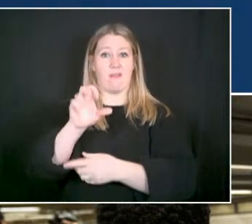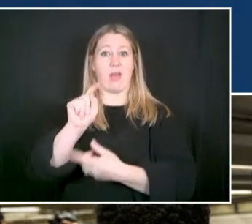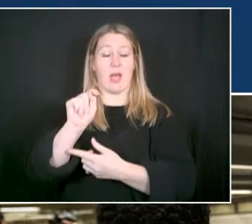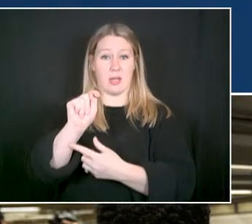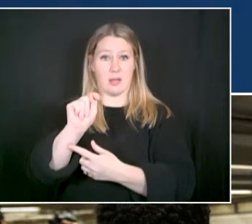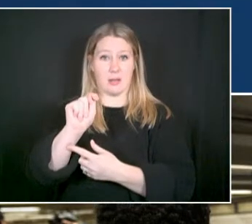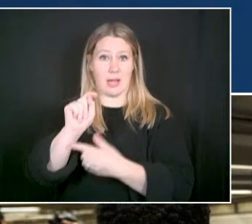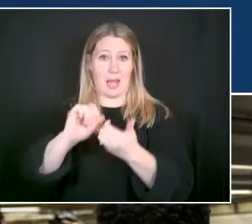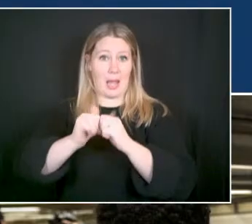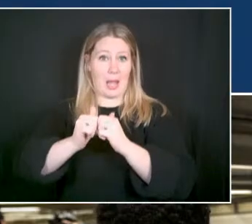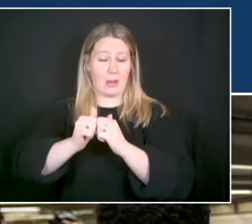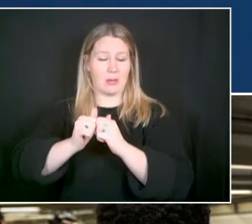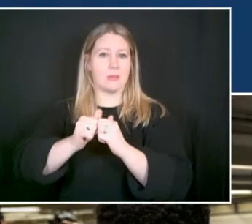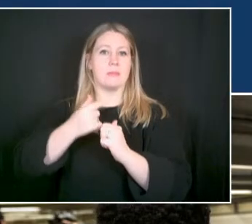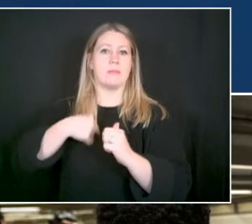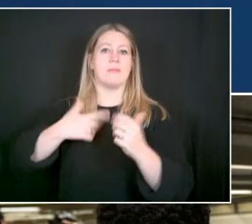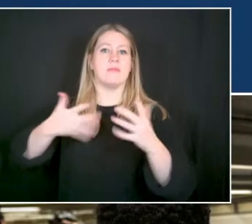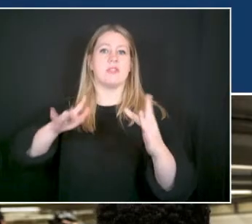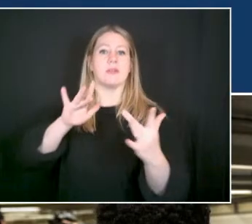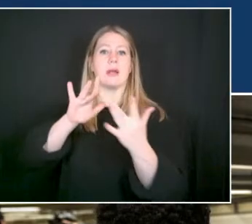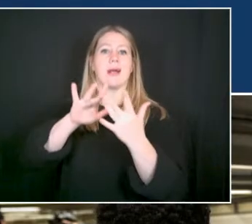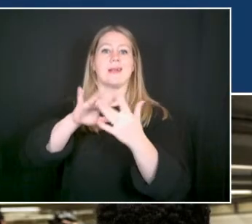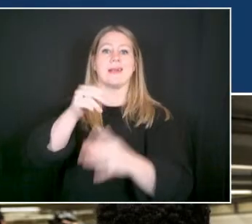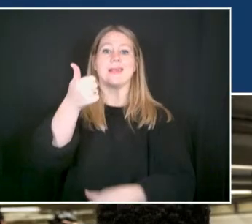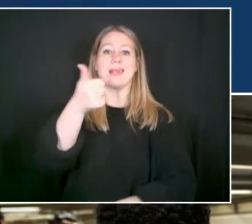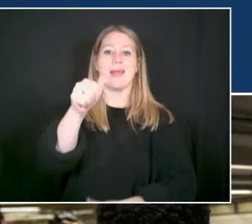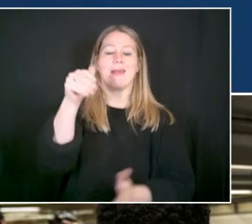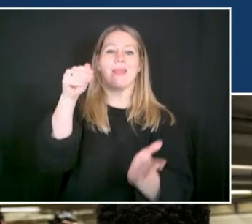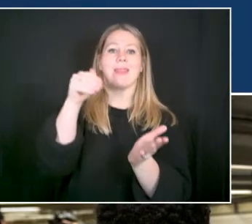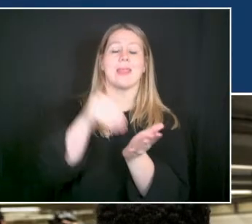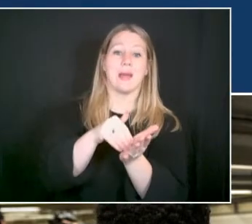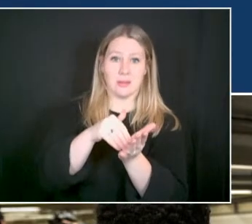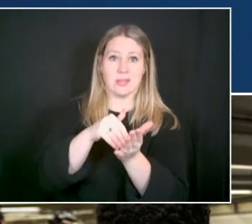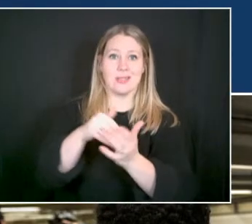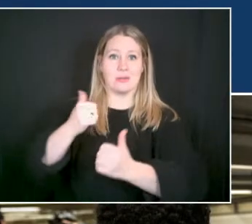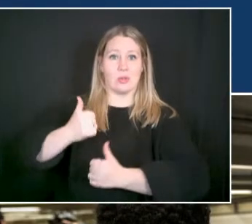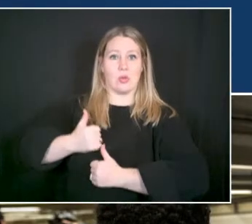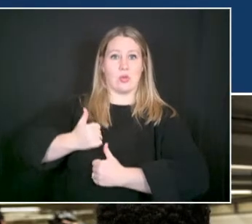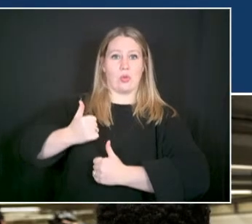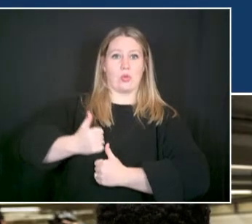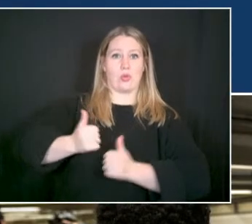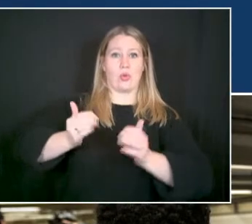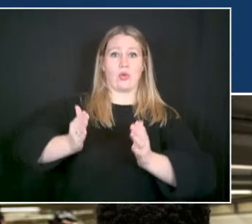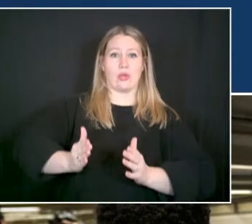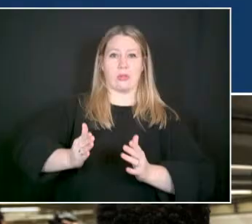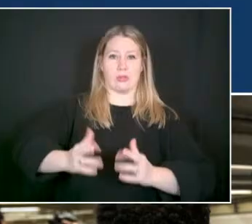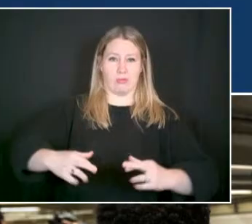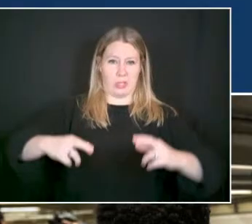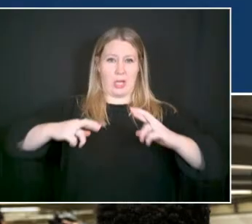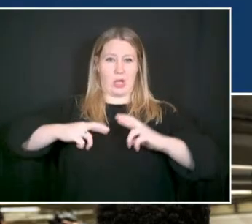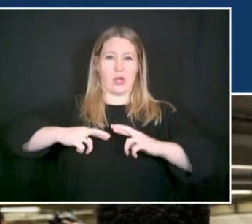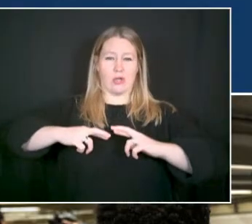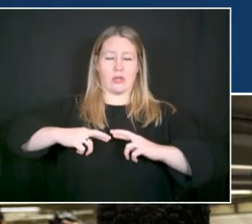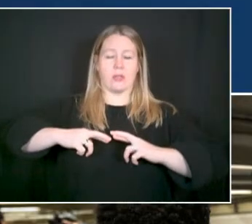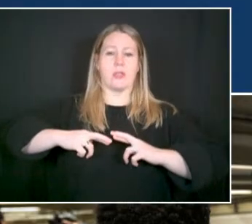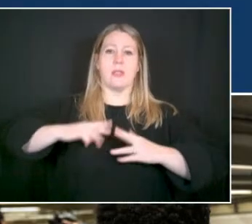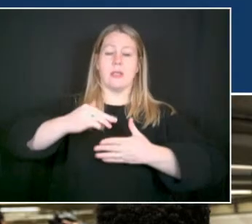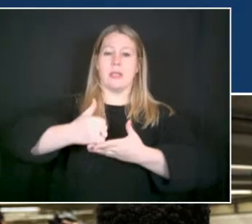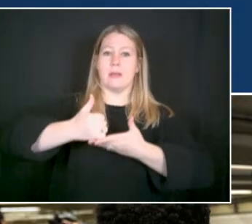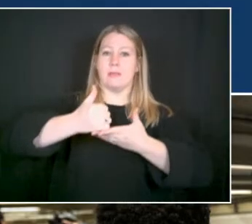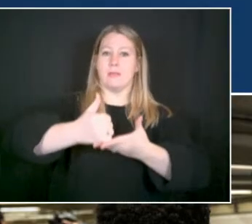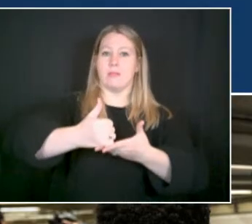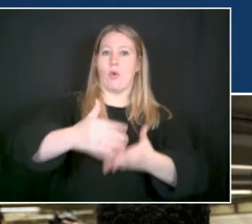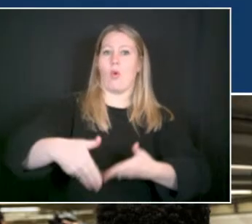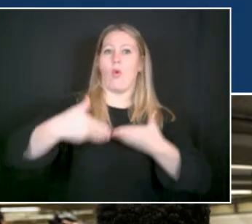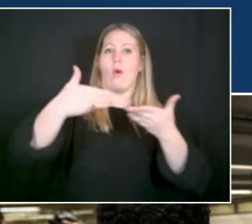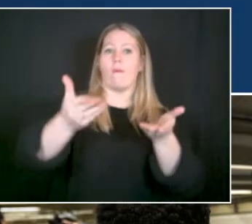veterans since the start of our administration and offering them mental health services. Commissioner Hendon is amazing. He